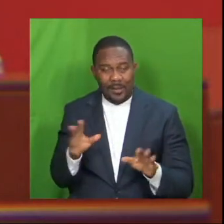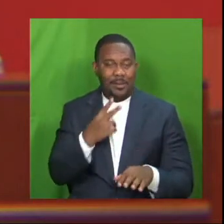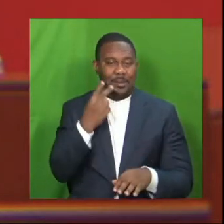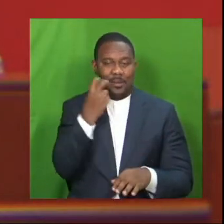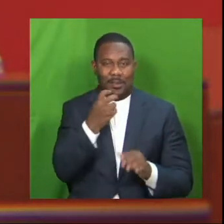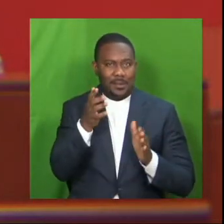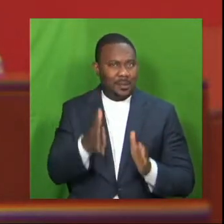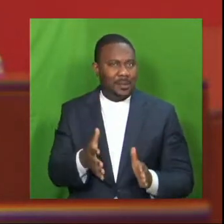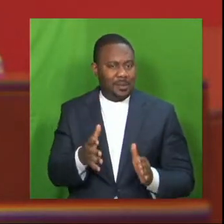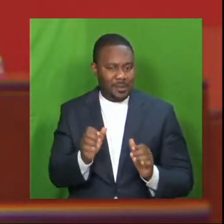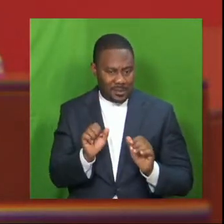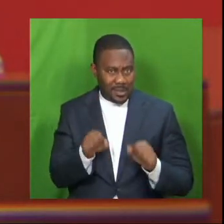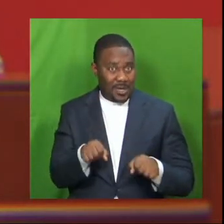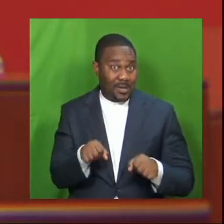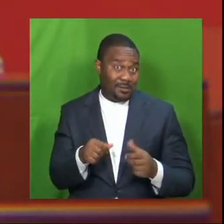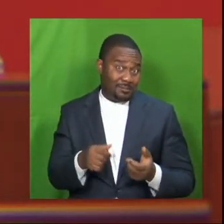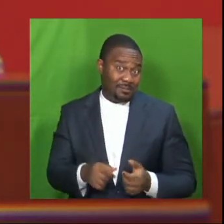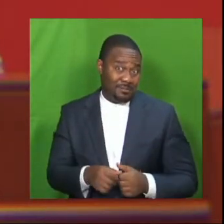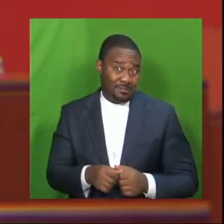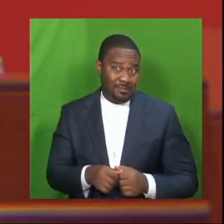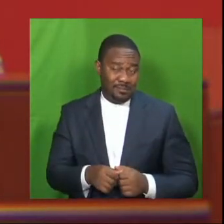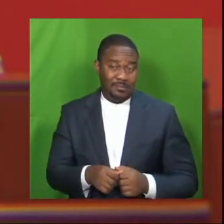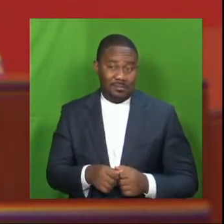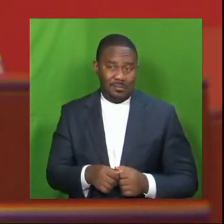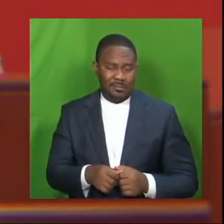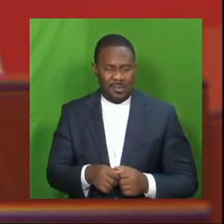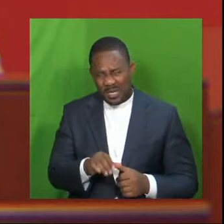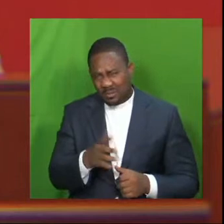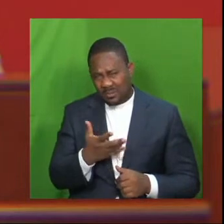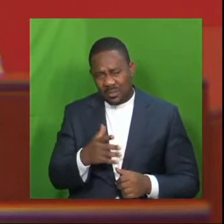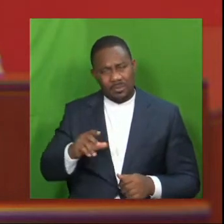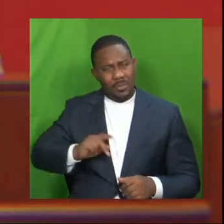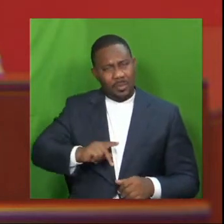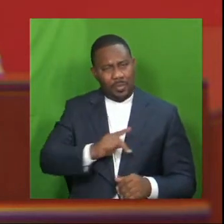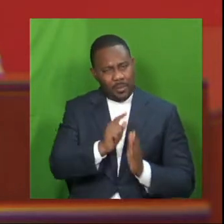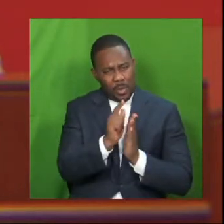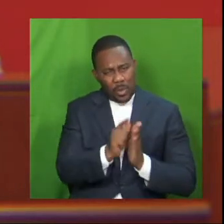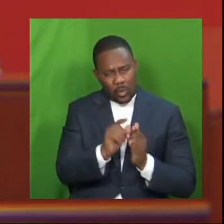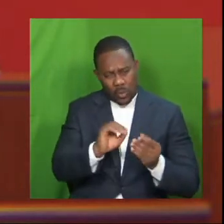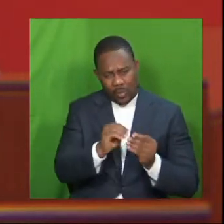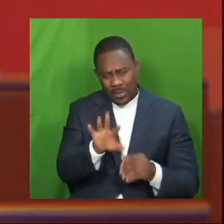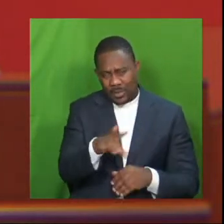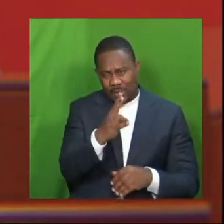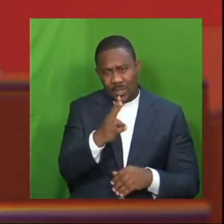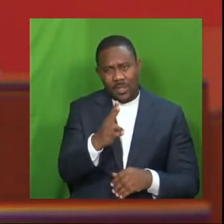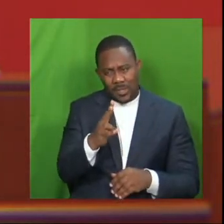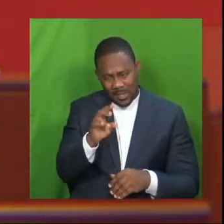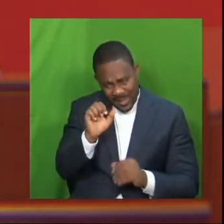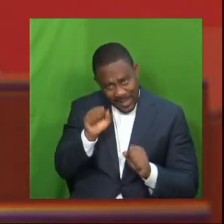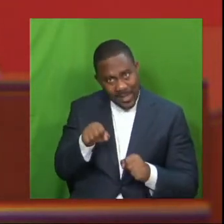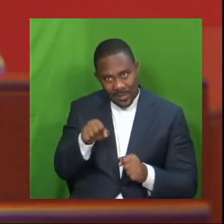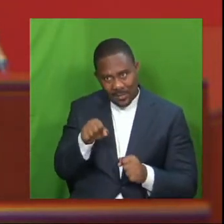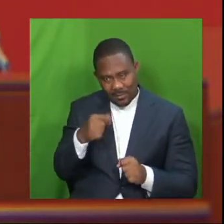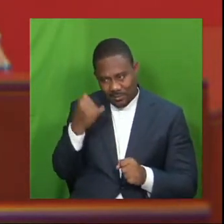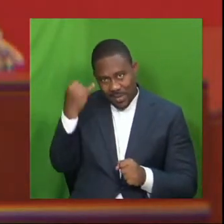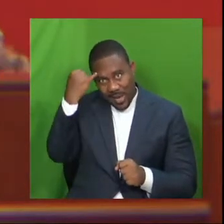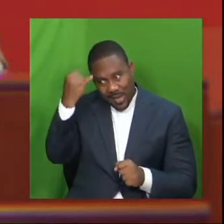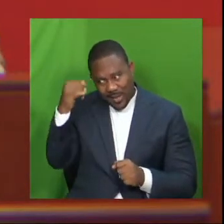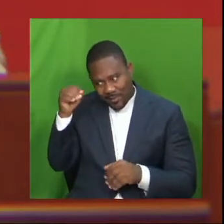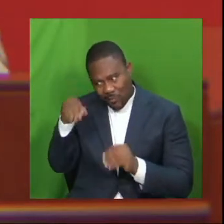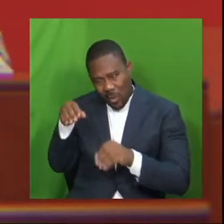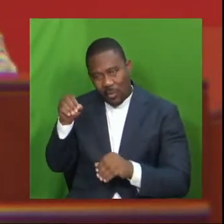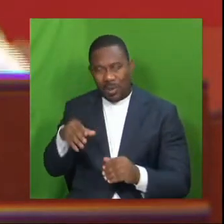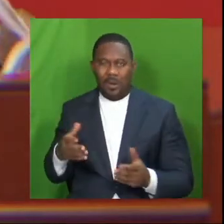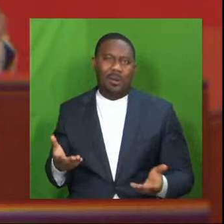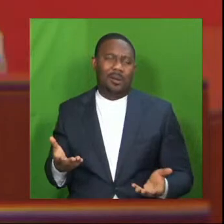Speaker, by order 7, I believe, can fill in the gap. Even in the